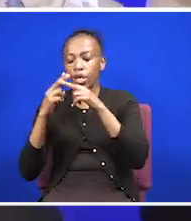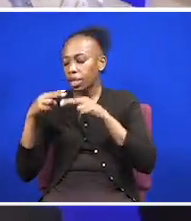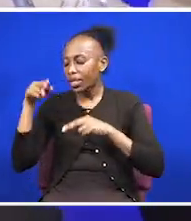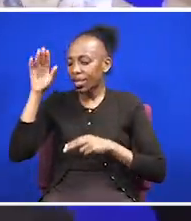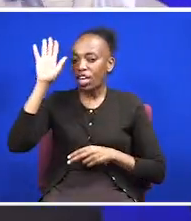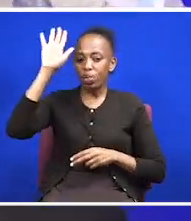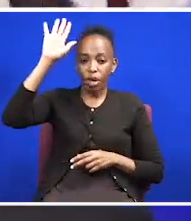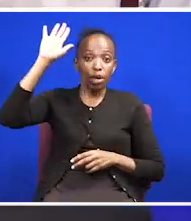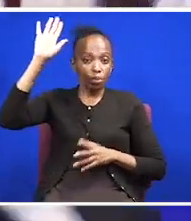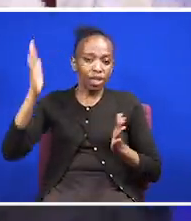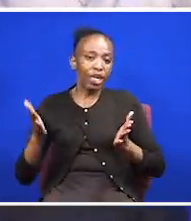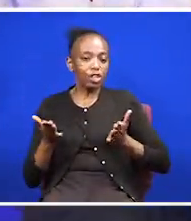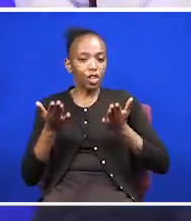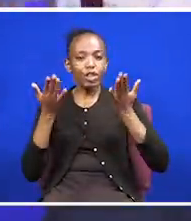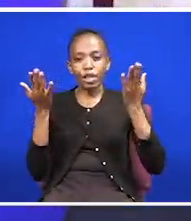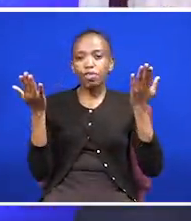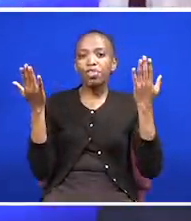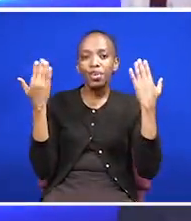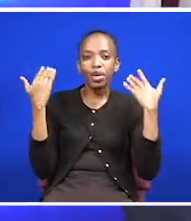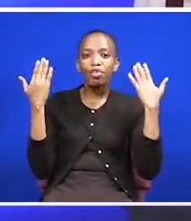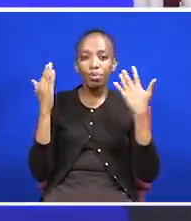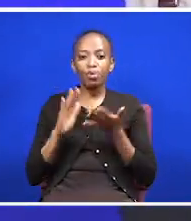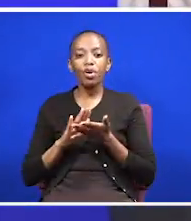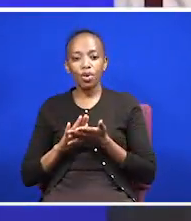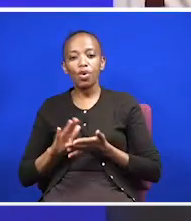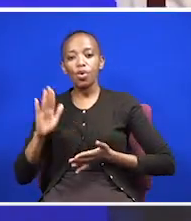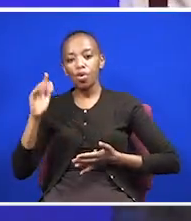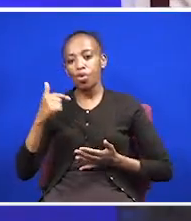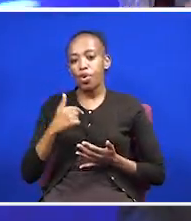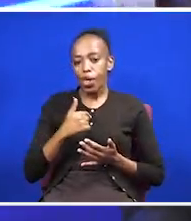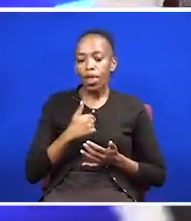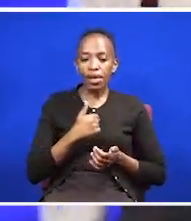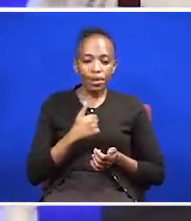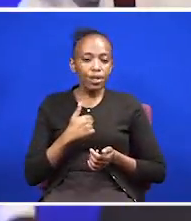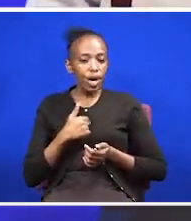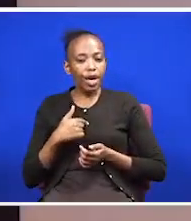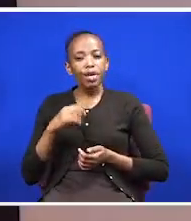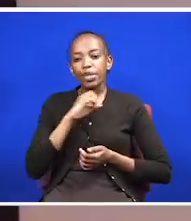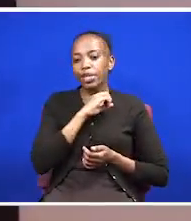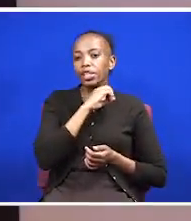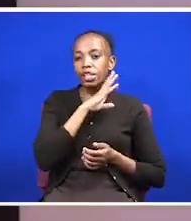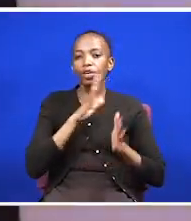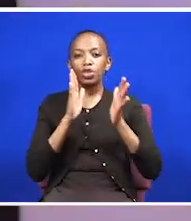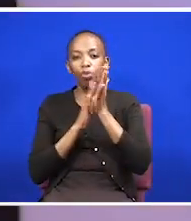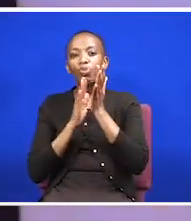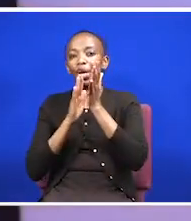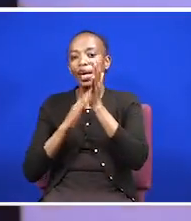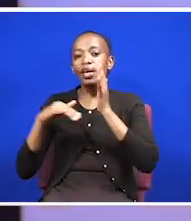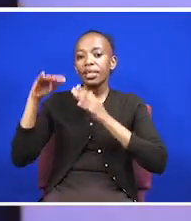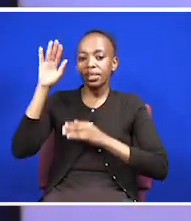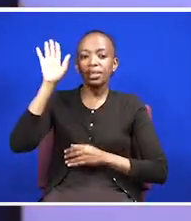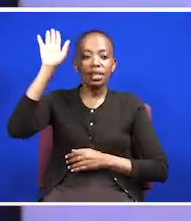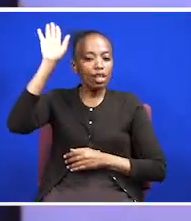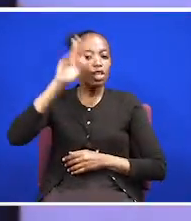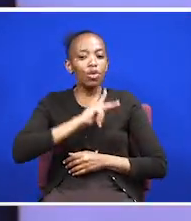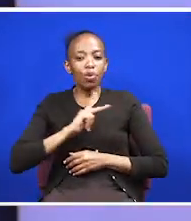praise your name. Be exalted. Be exalted forevermore. And I will shout your praise. I will shout your praise.